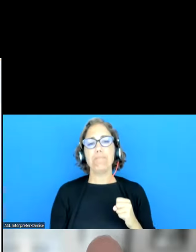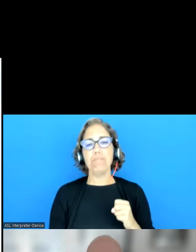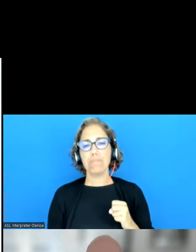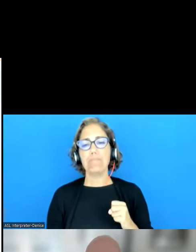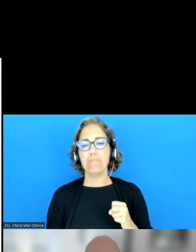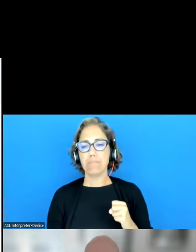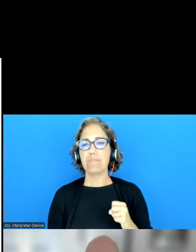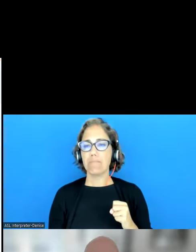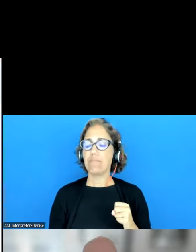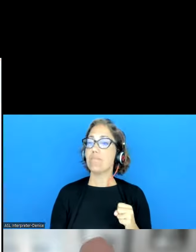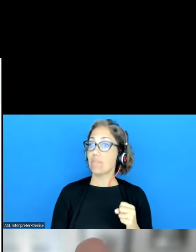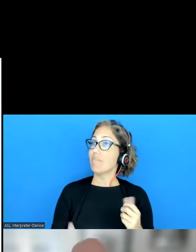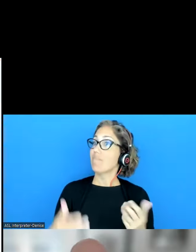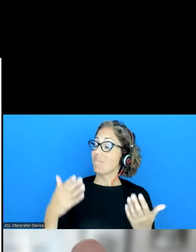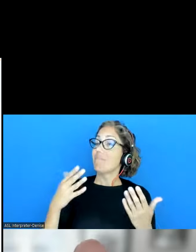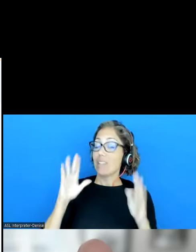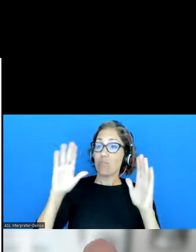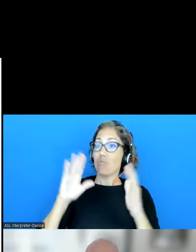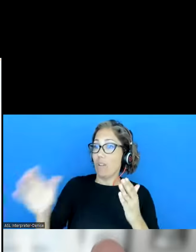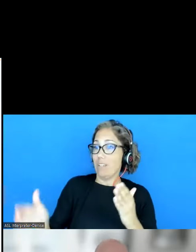Yeah, that's a great addendum. Thank you for that.